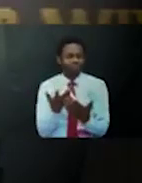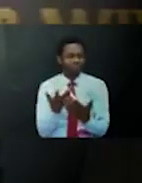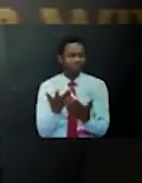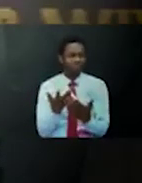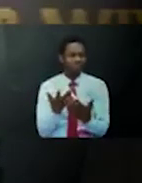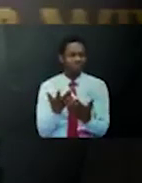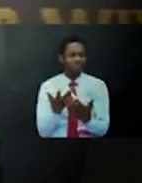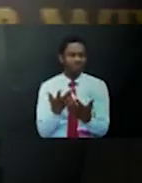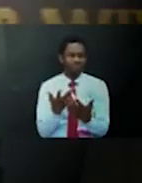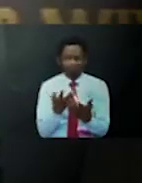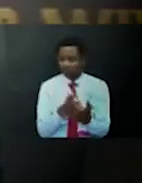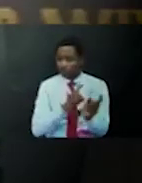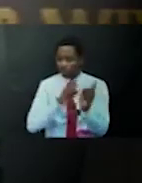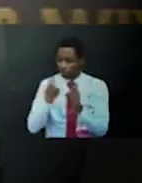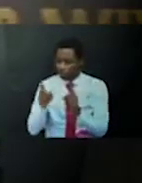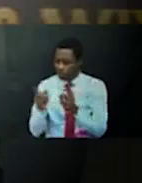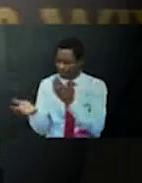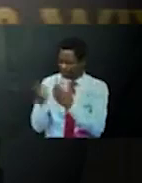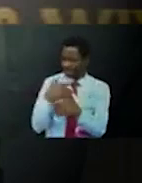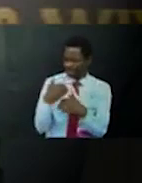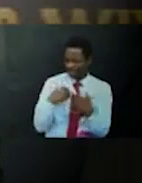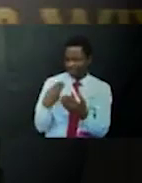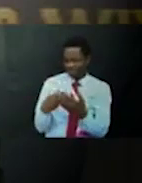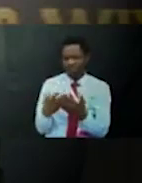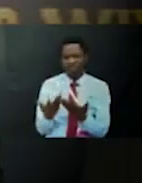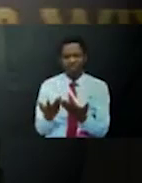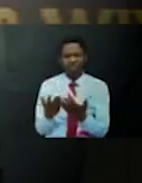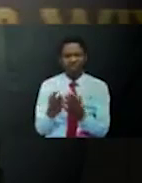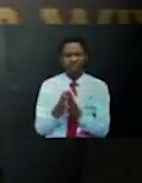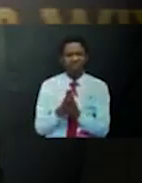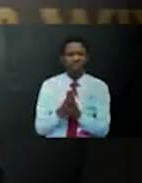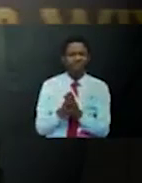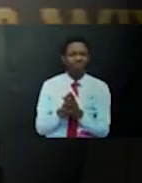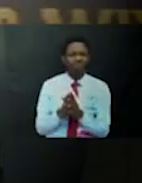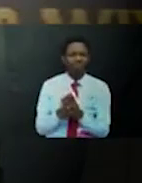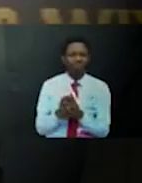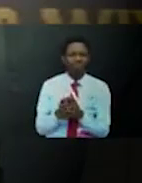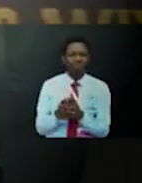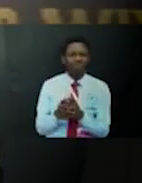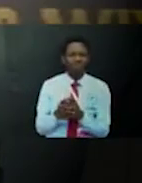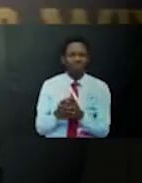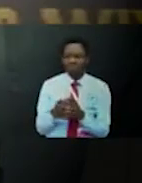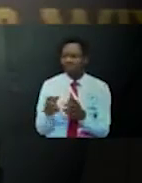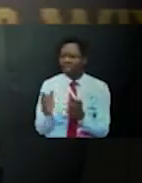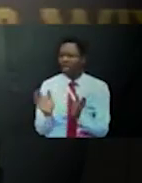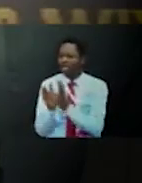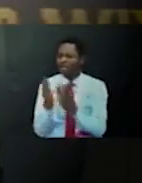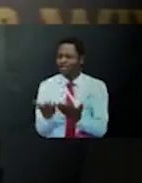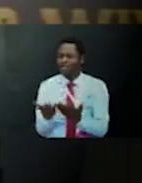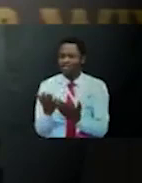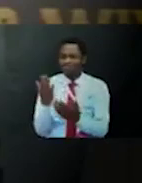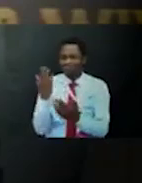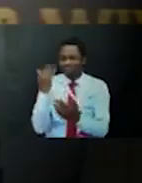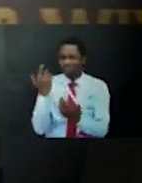you and giving you something. So I inquired. And then they told me that two area heads, one took over